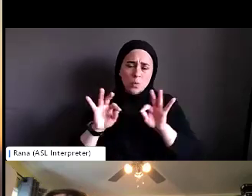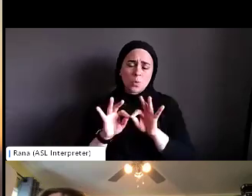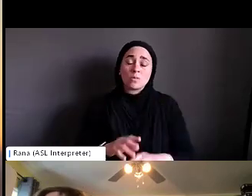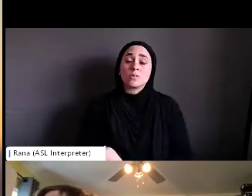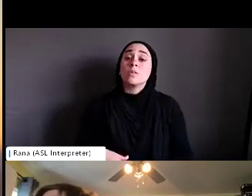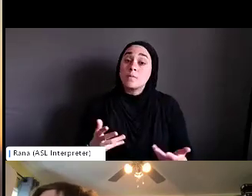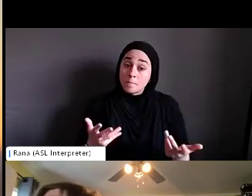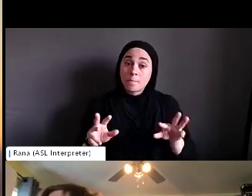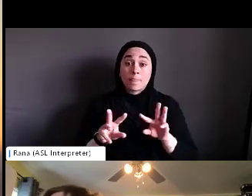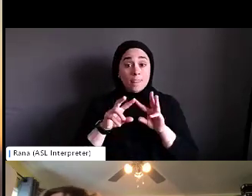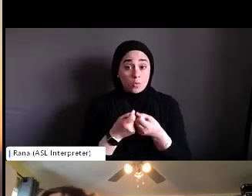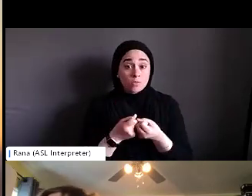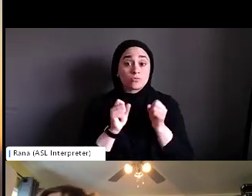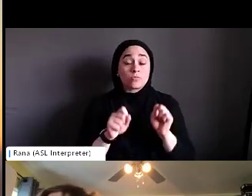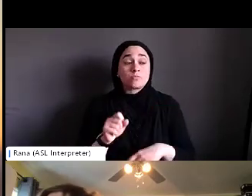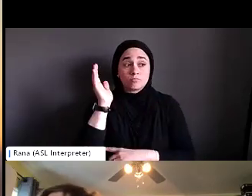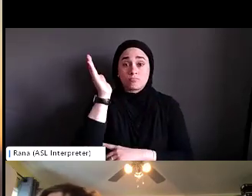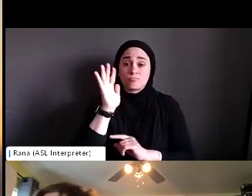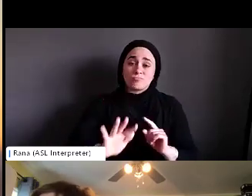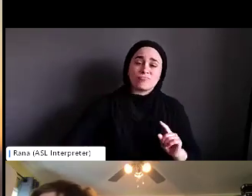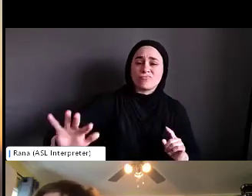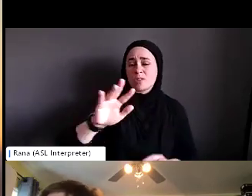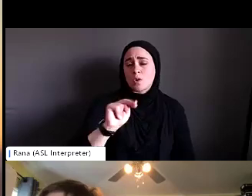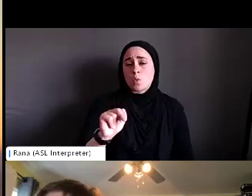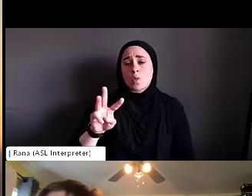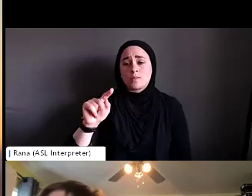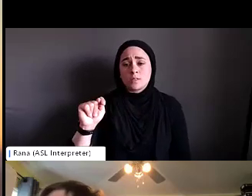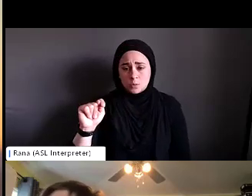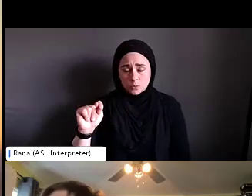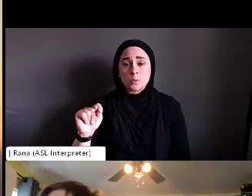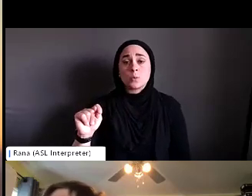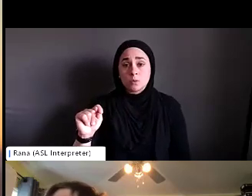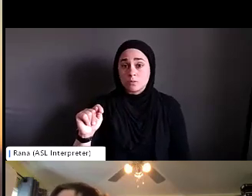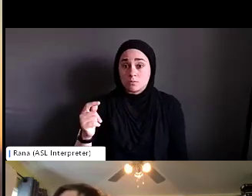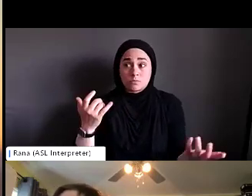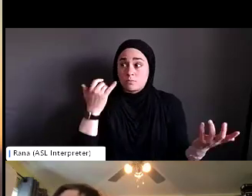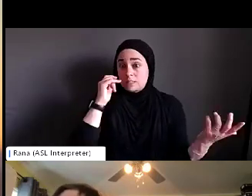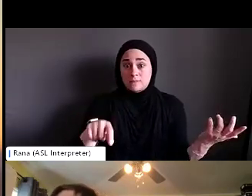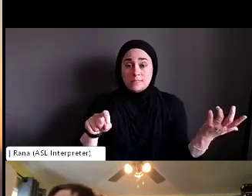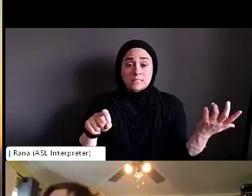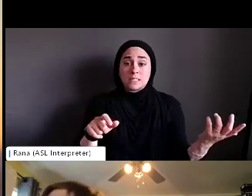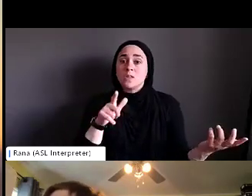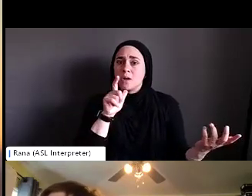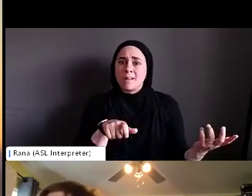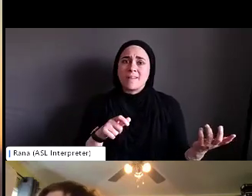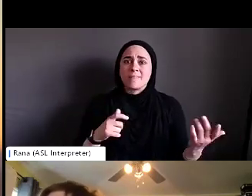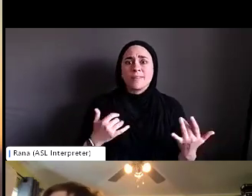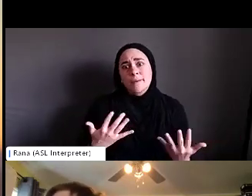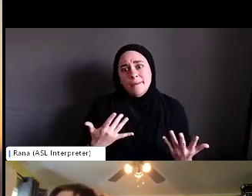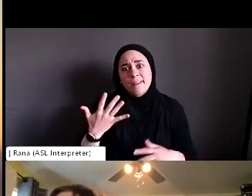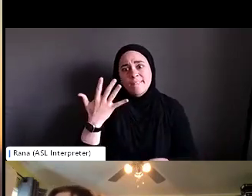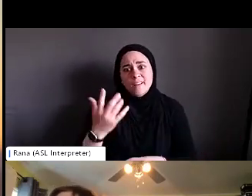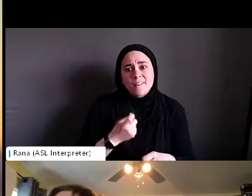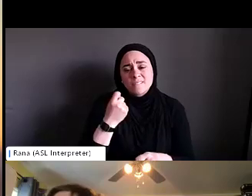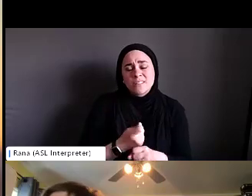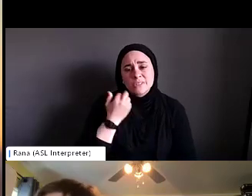enables workshops to be delivered across the Northwest Territories as needed. So they're not waiting 5 years because